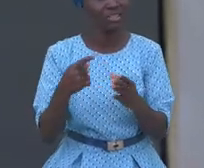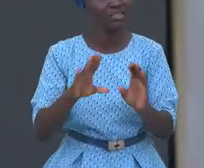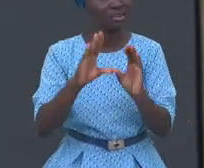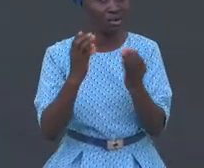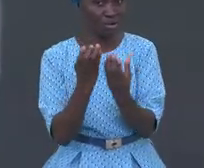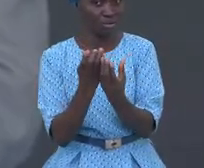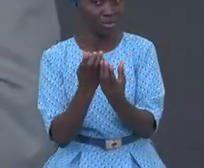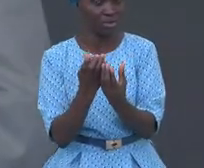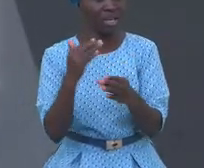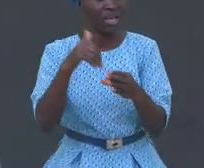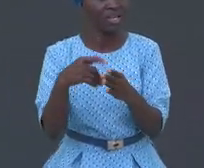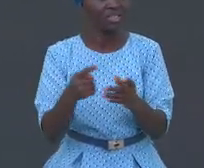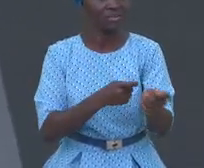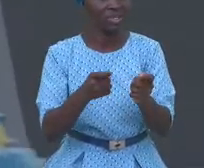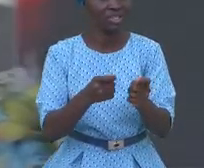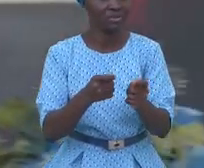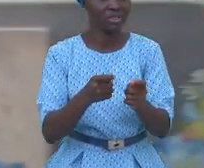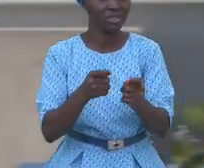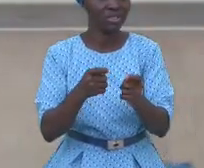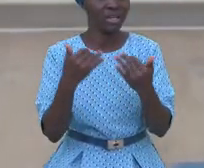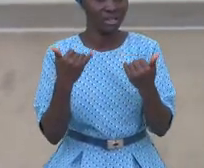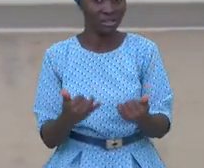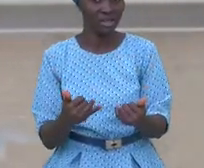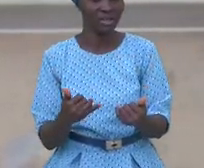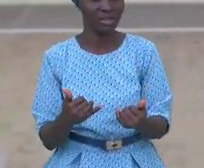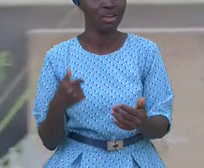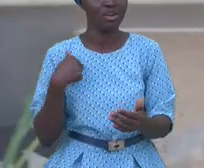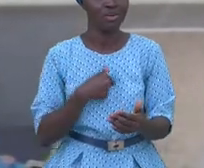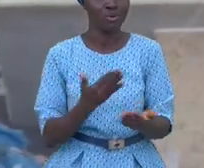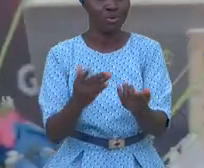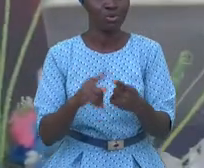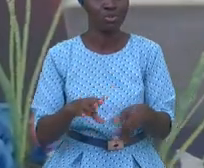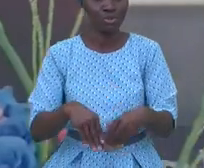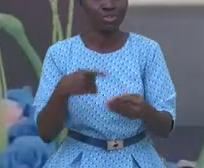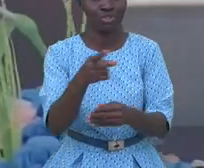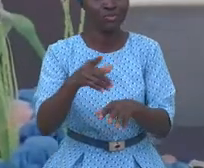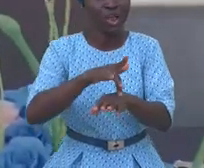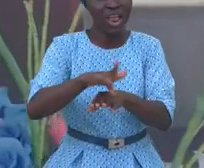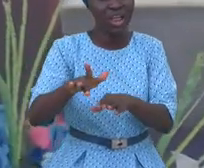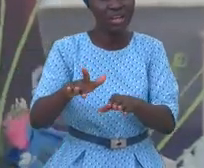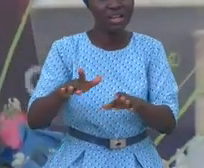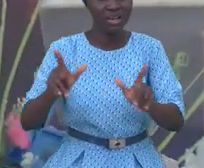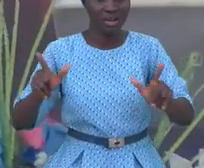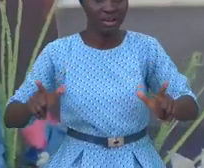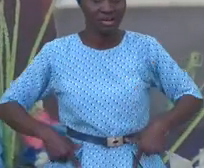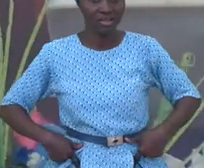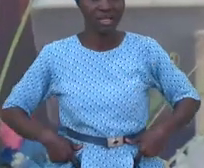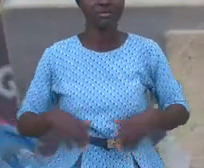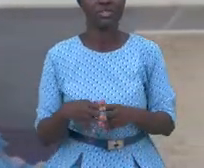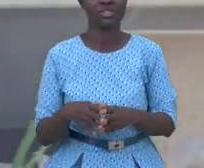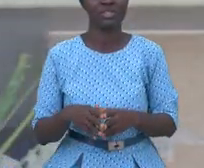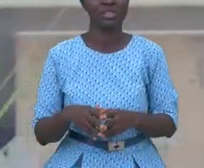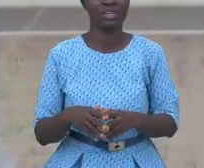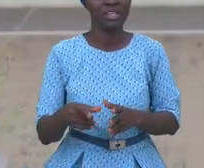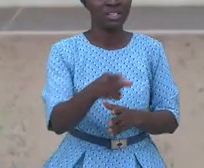in the company, in the management. We want to give you early retirement. They want to get rid of him because he